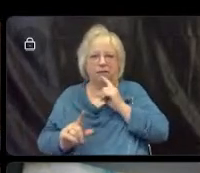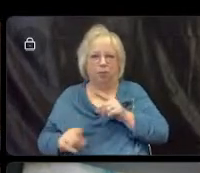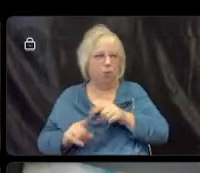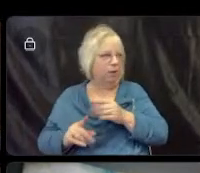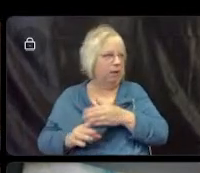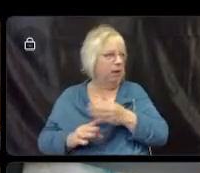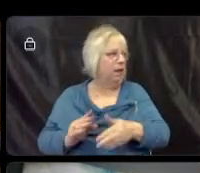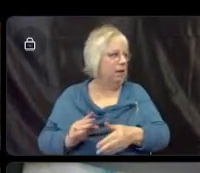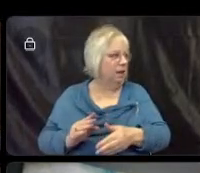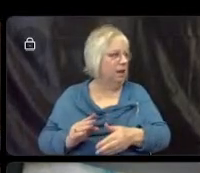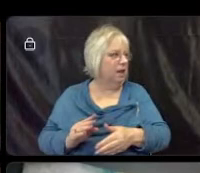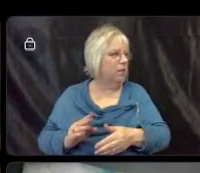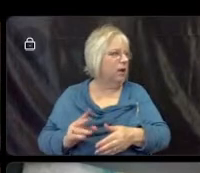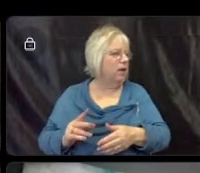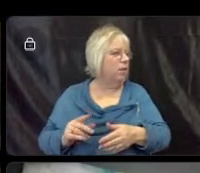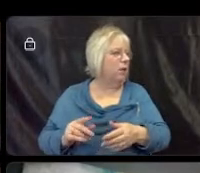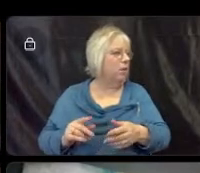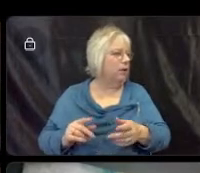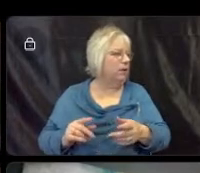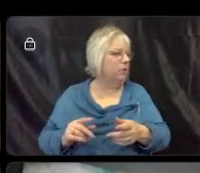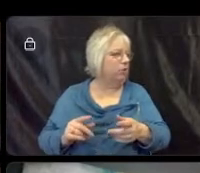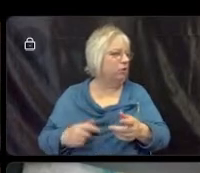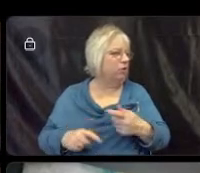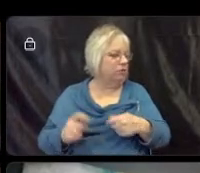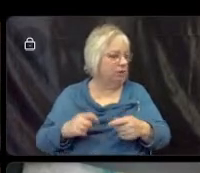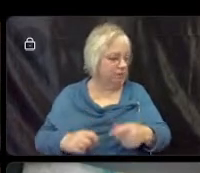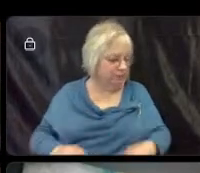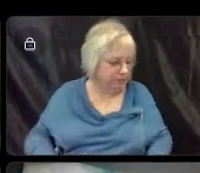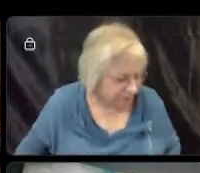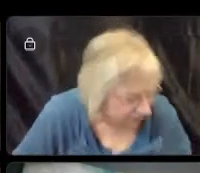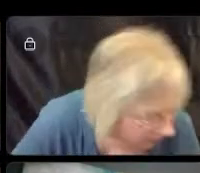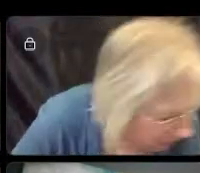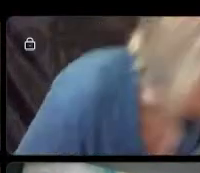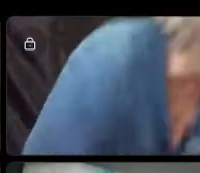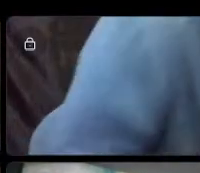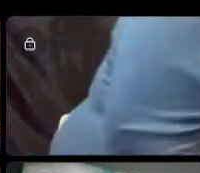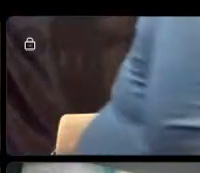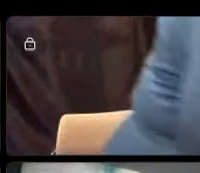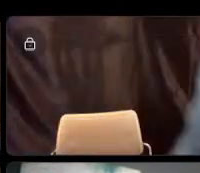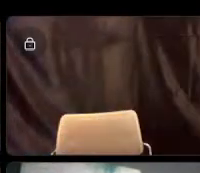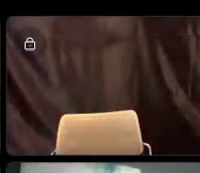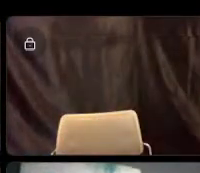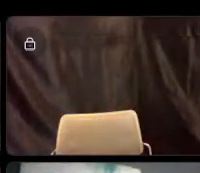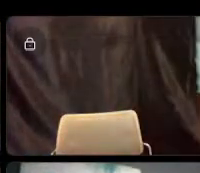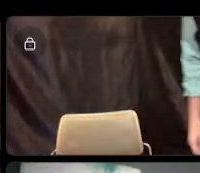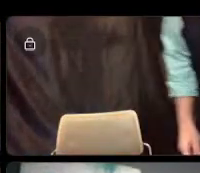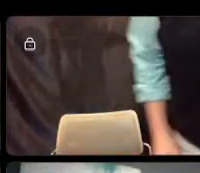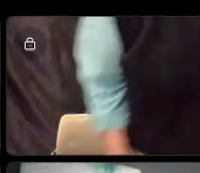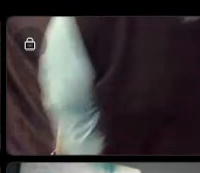agenda. I'll entertain a motion to accept the consent agenda as read.